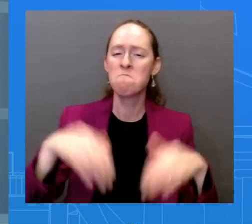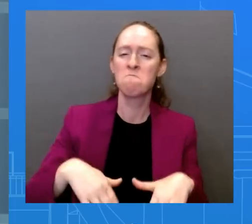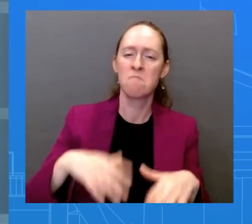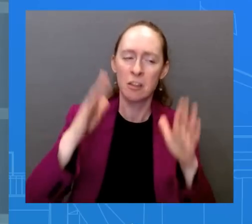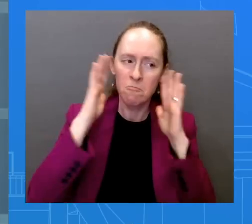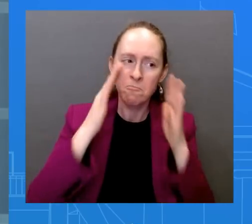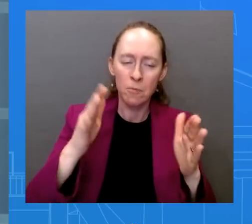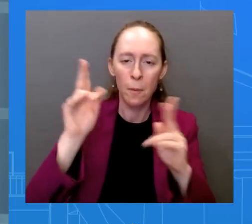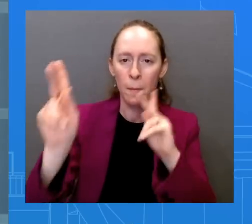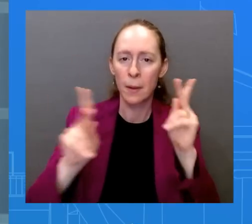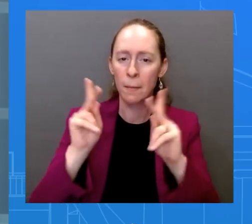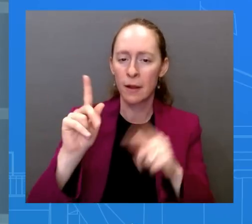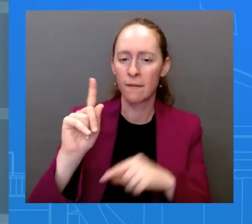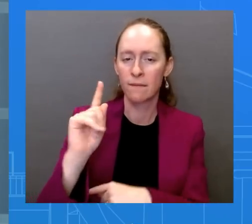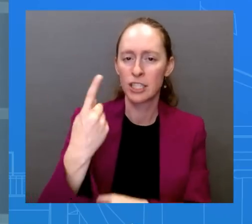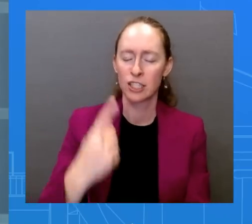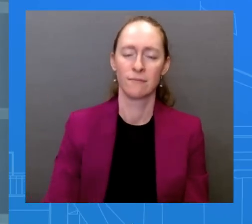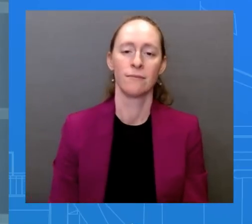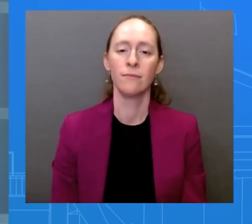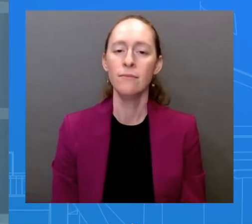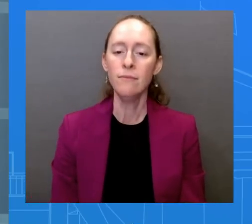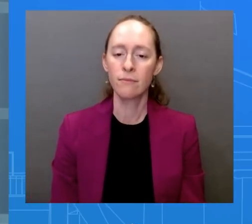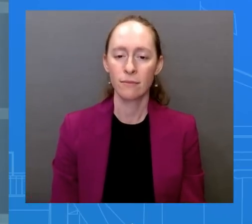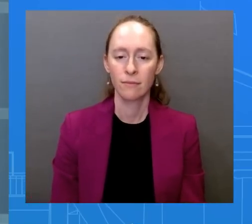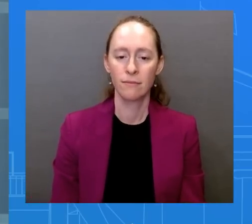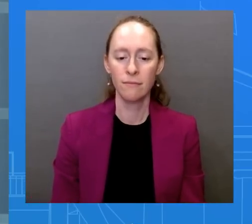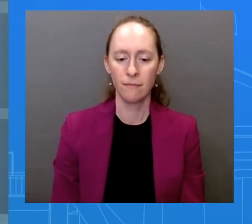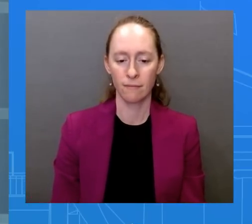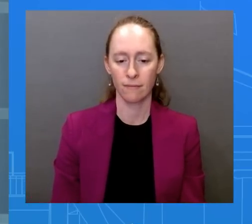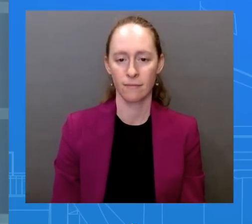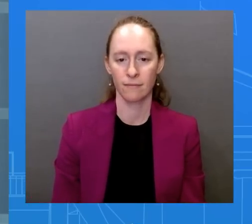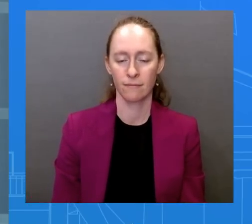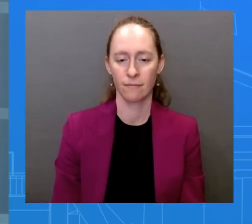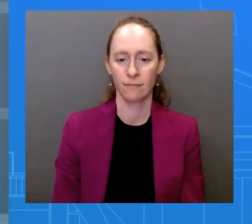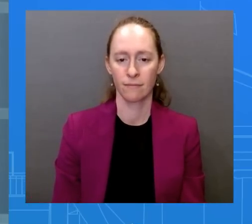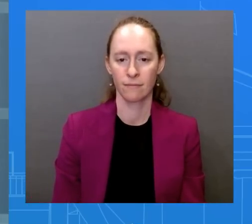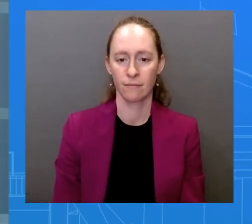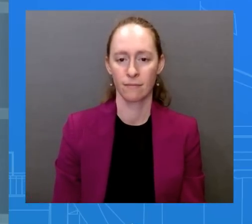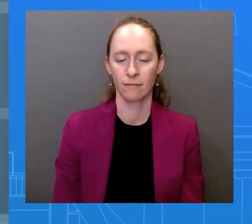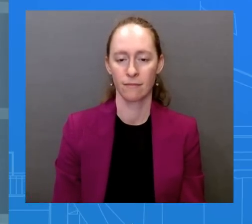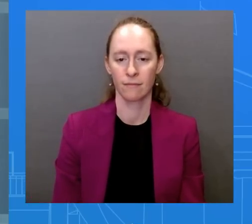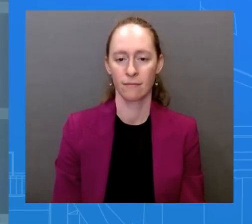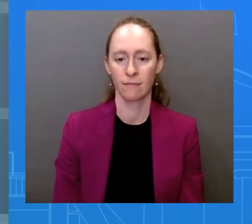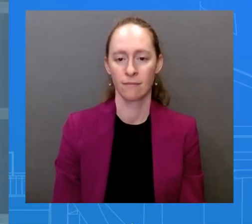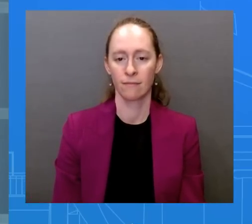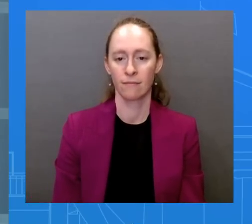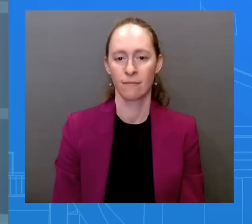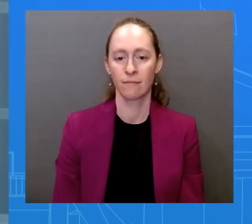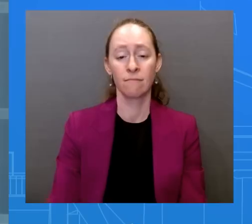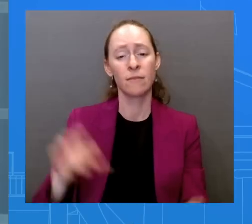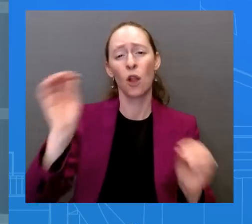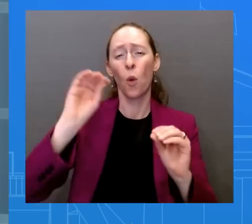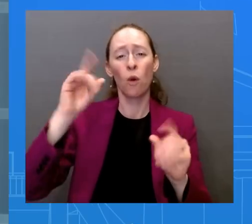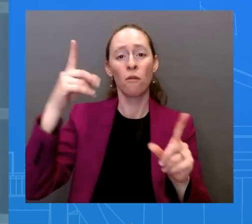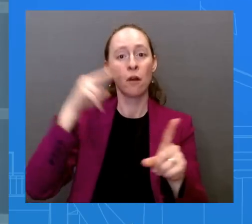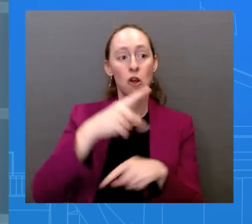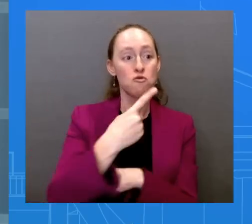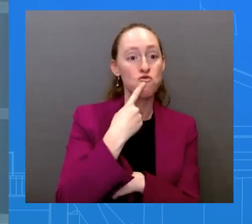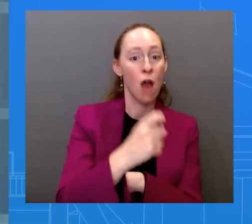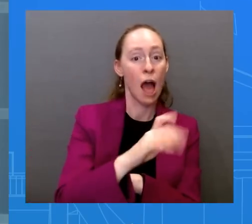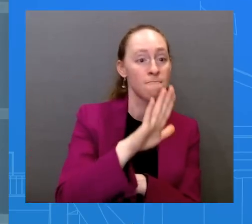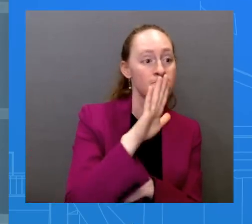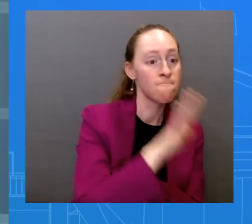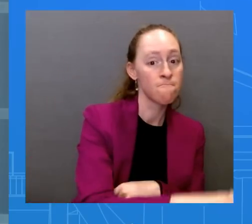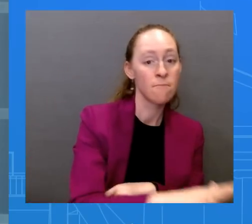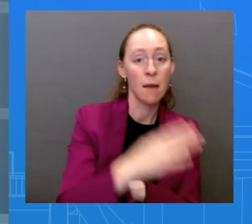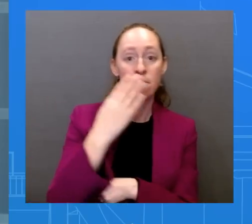as president for folks in red states and blue states, he's going to keep that commitment. And you have seen him do that